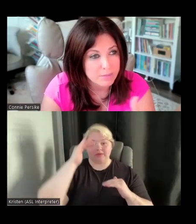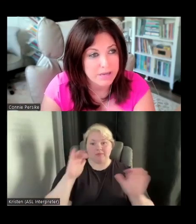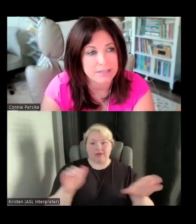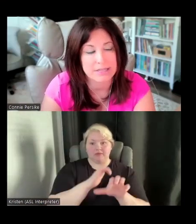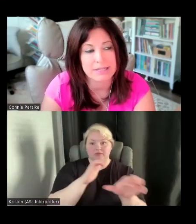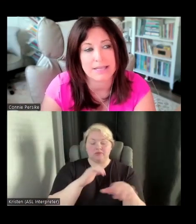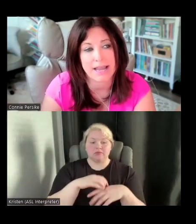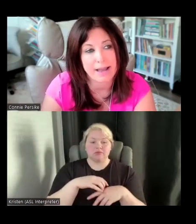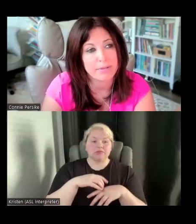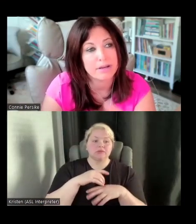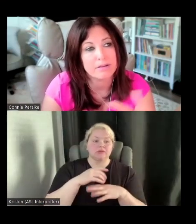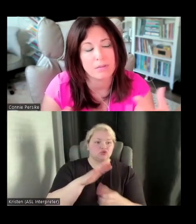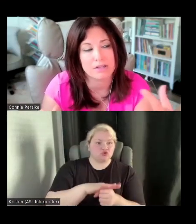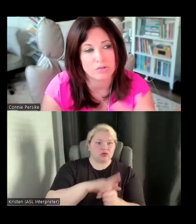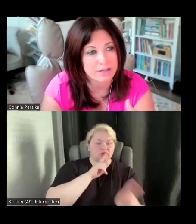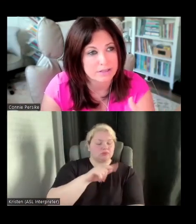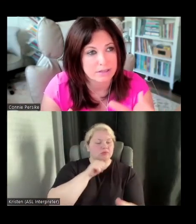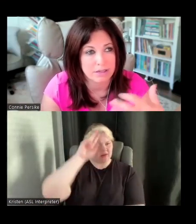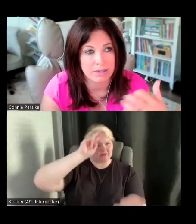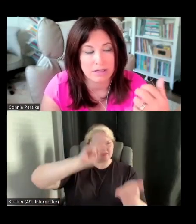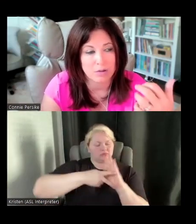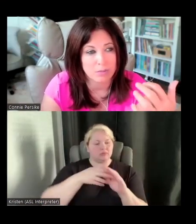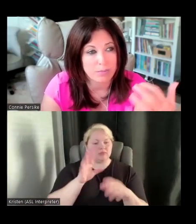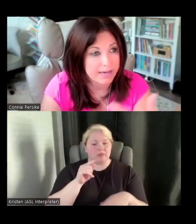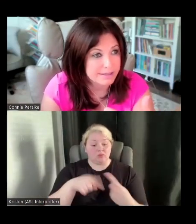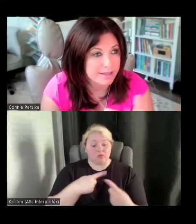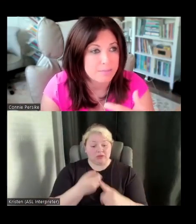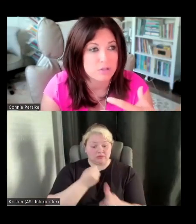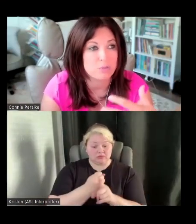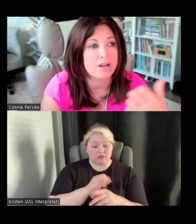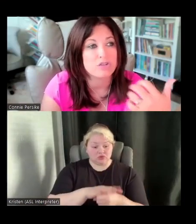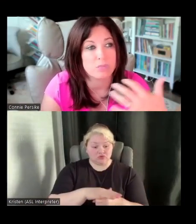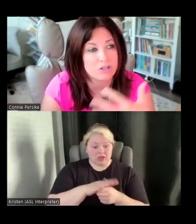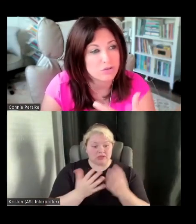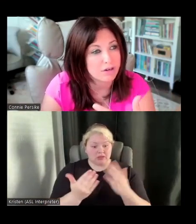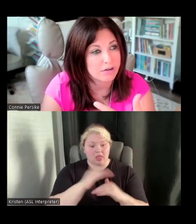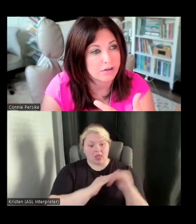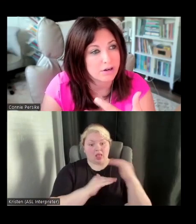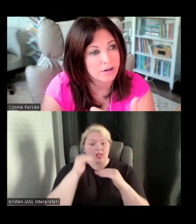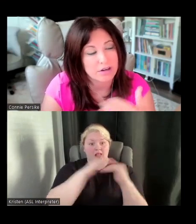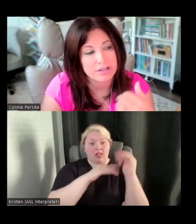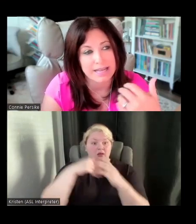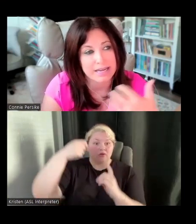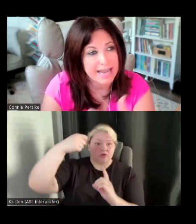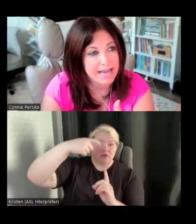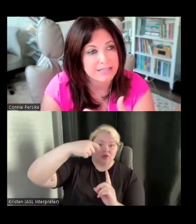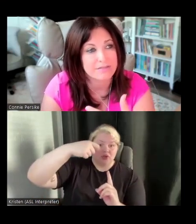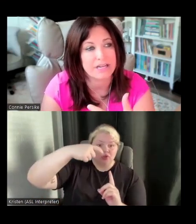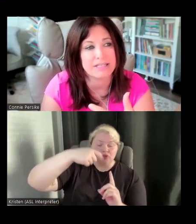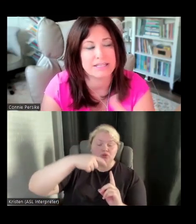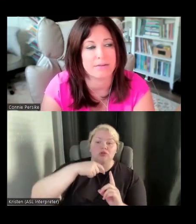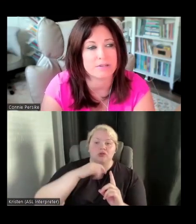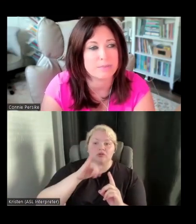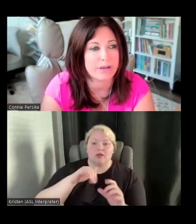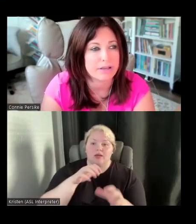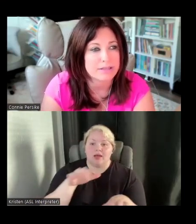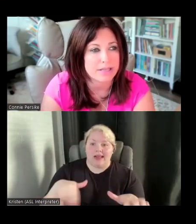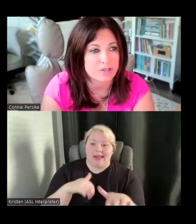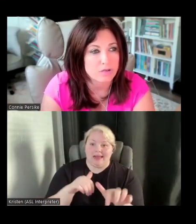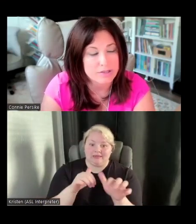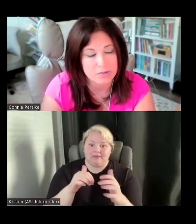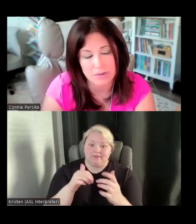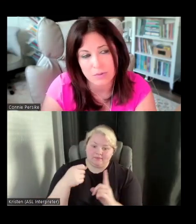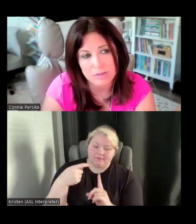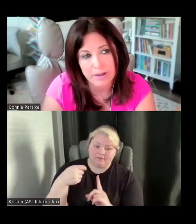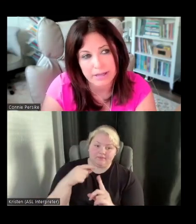stress responses that happen when stress piles up too much, or when a trigger occurs that activates that response,